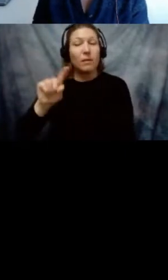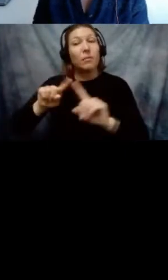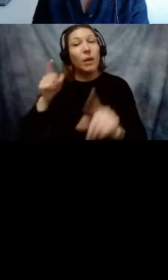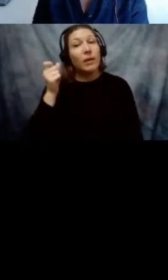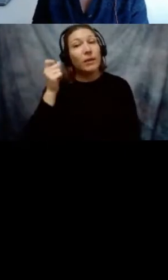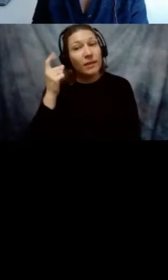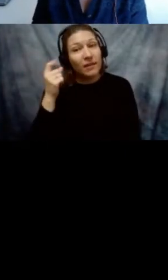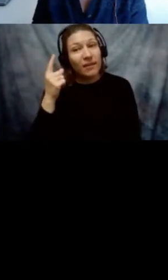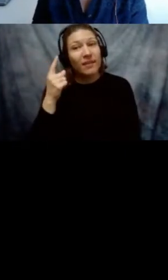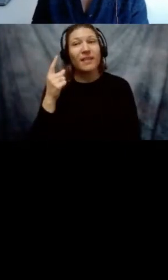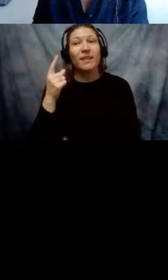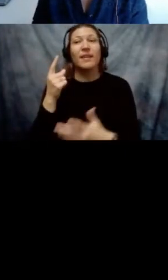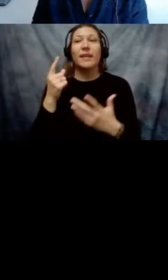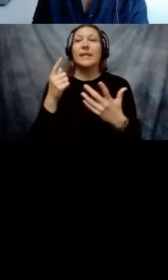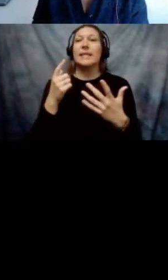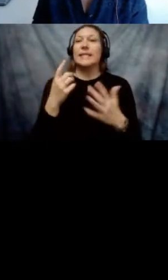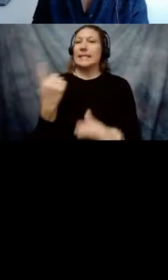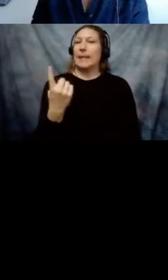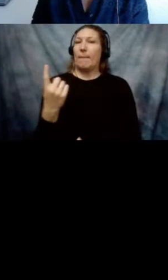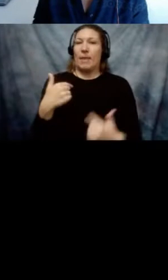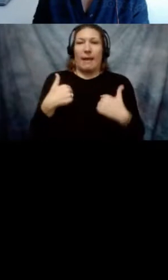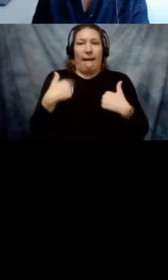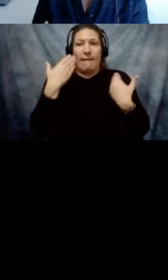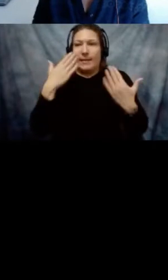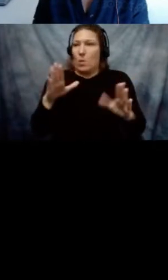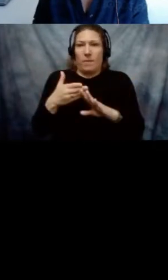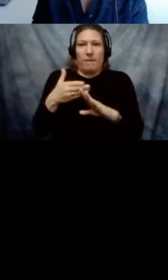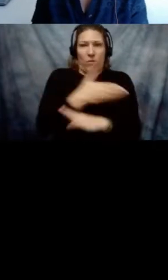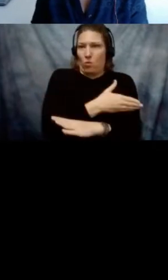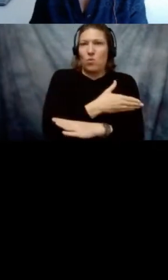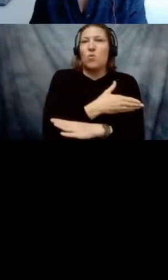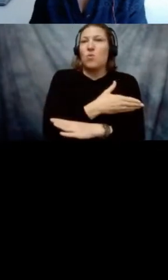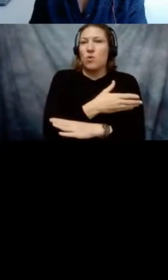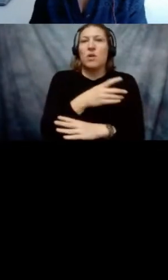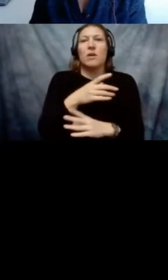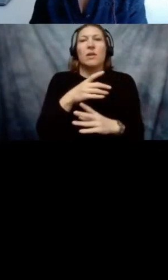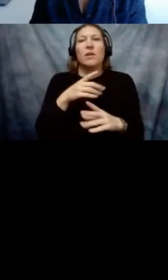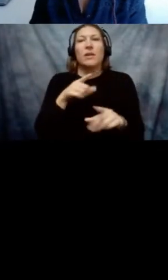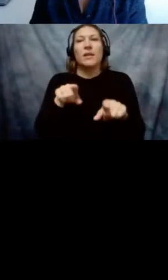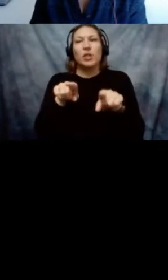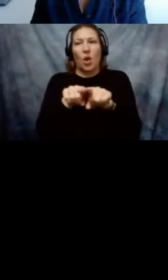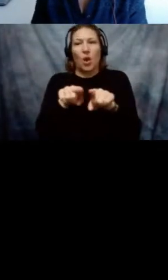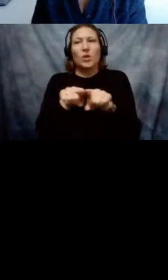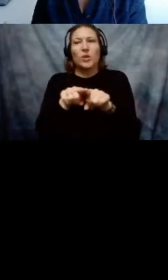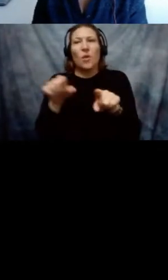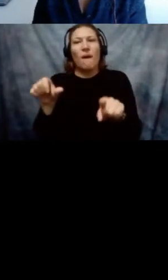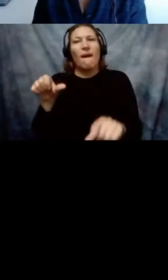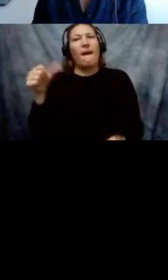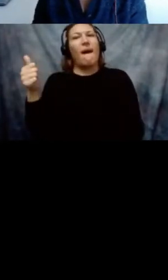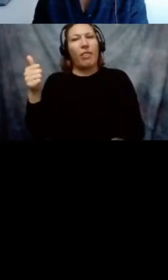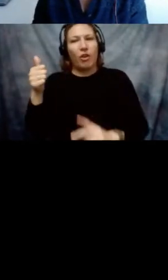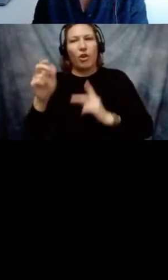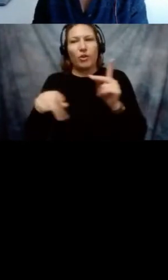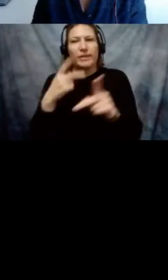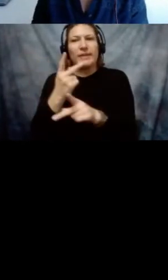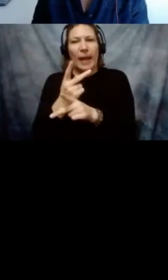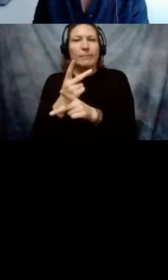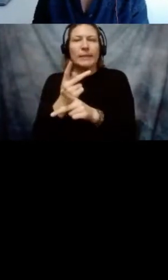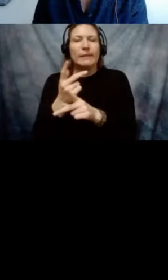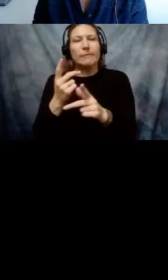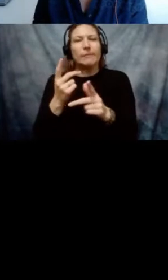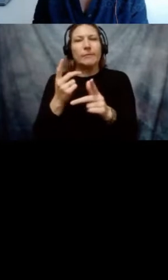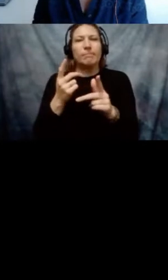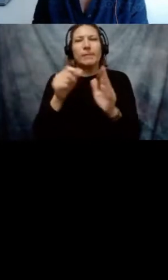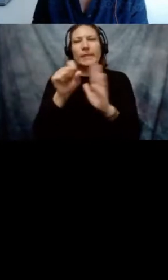wasn't aware of before, that it's also extended to other types of organisations through state laws, institutional laws,